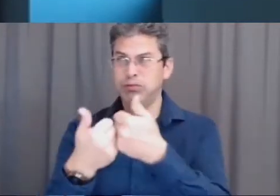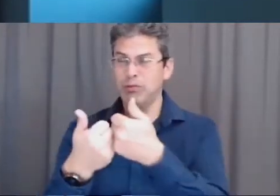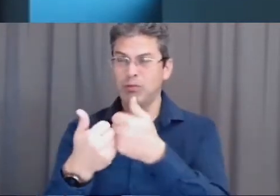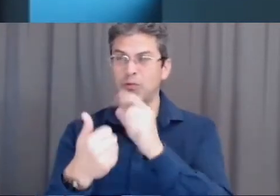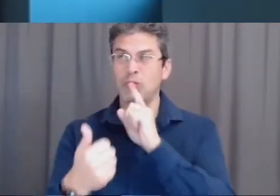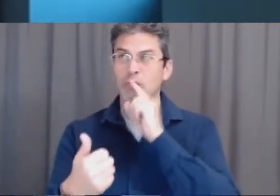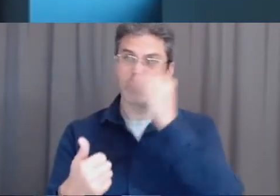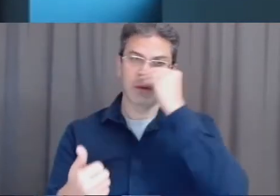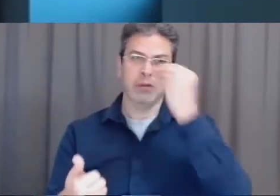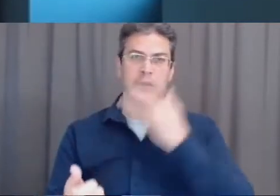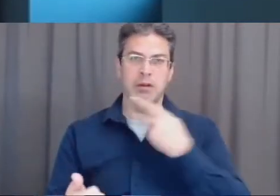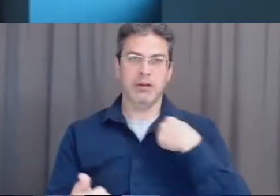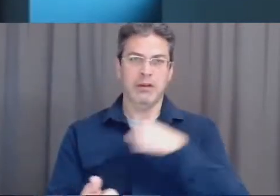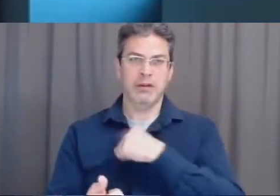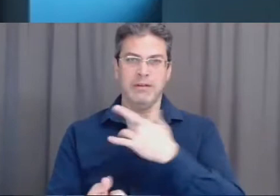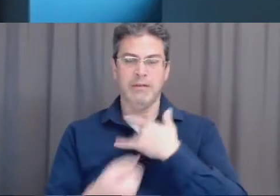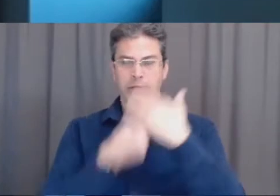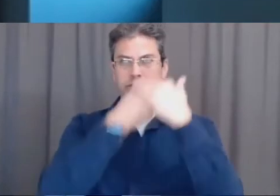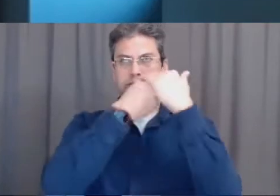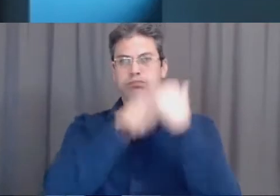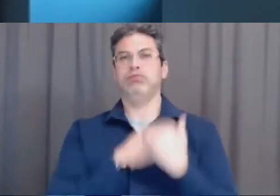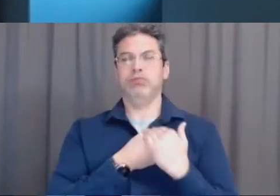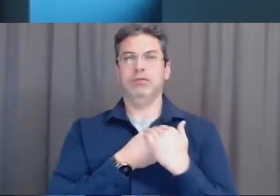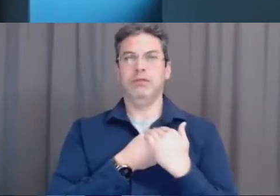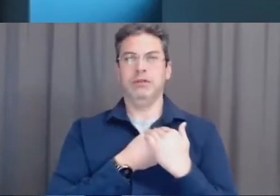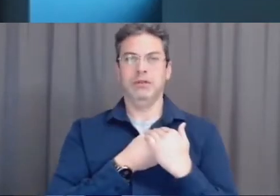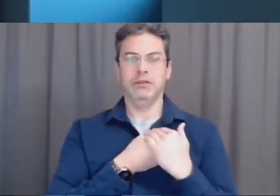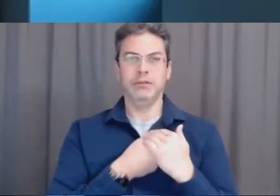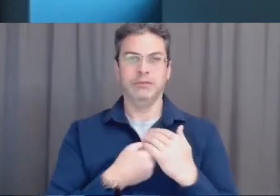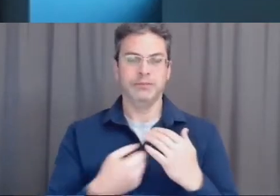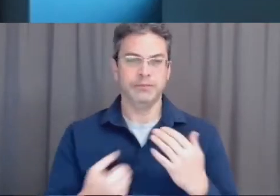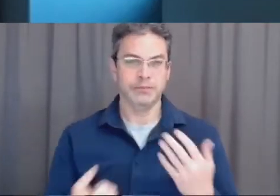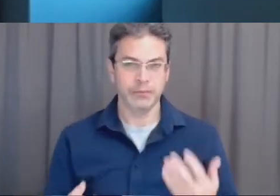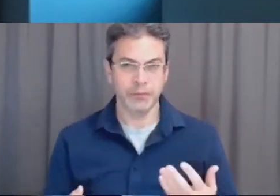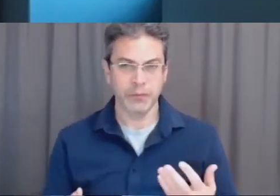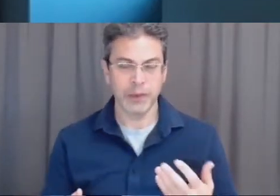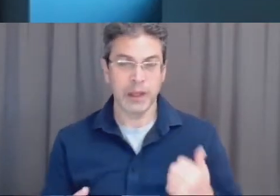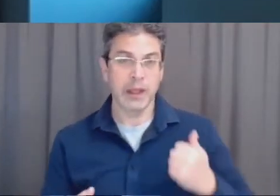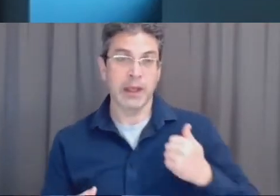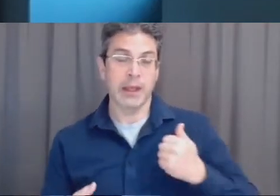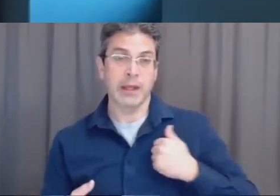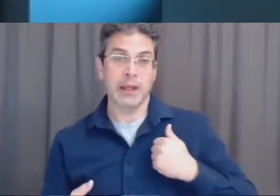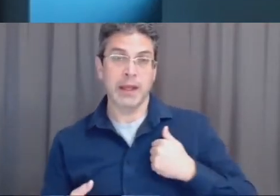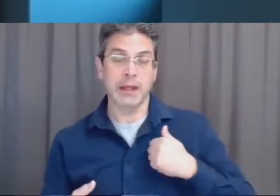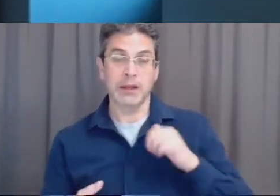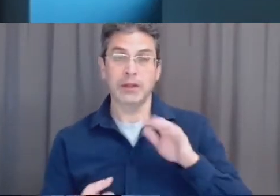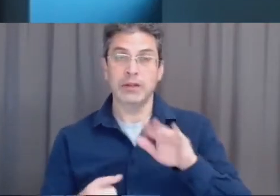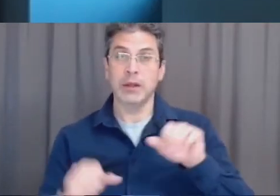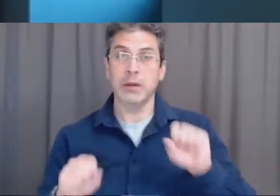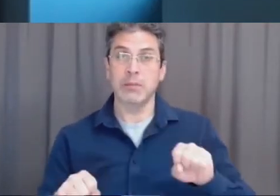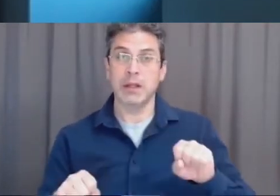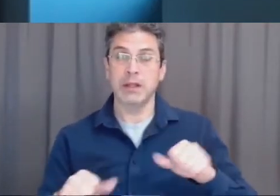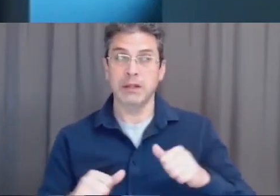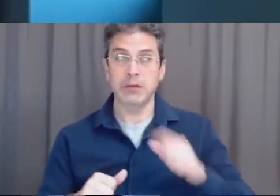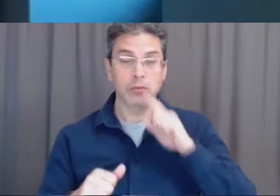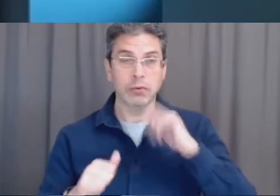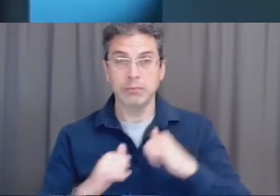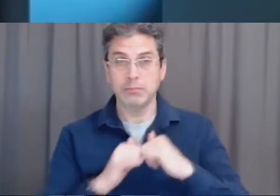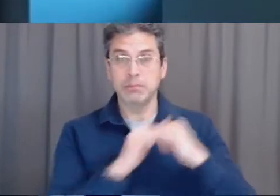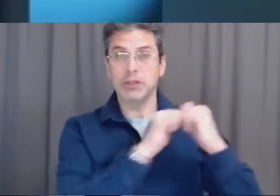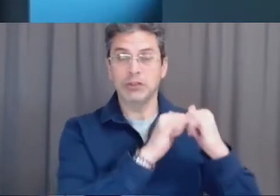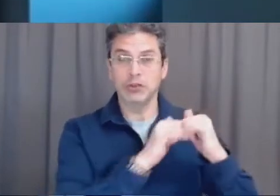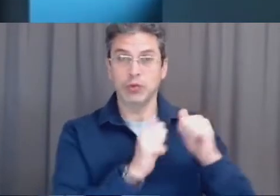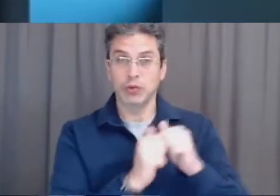to push back against China, Canada's ability to push back against China, depends on